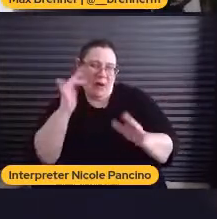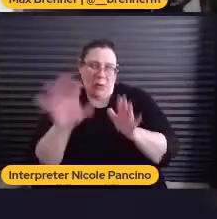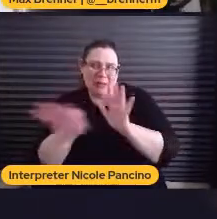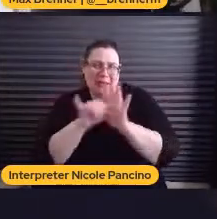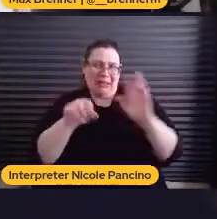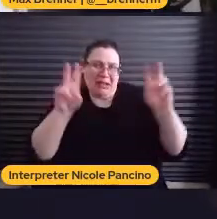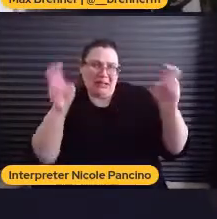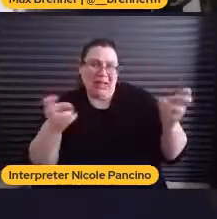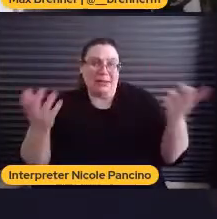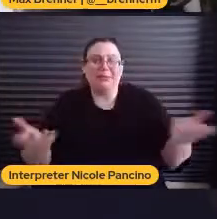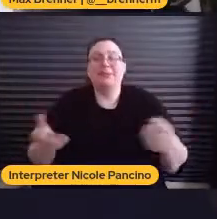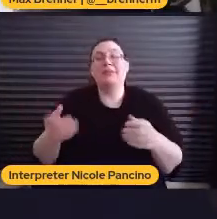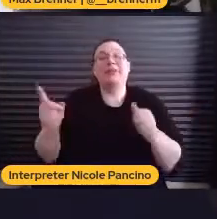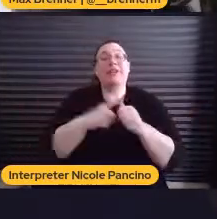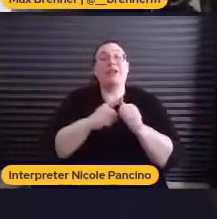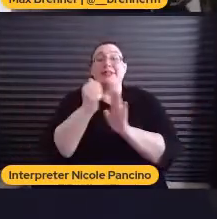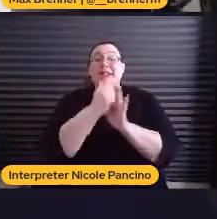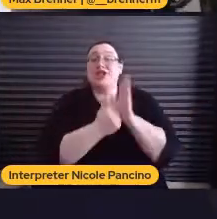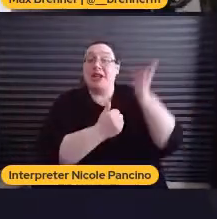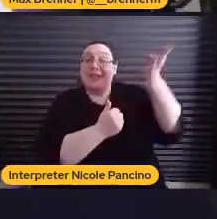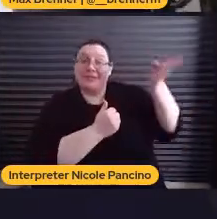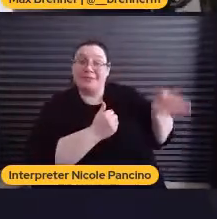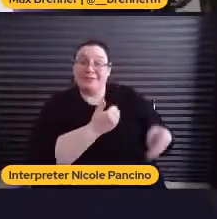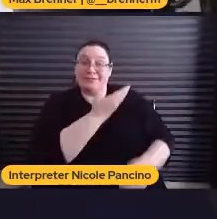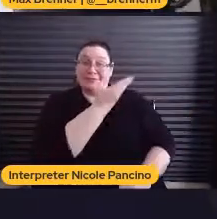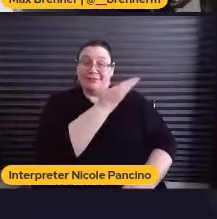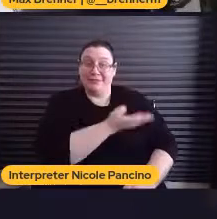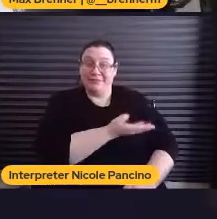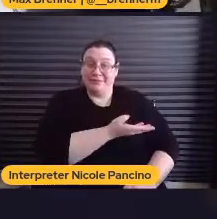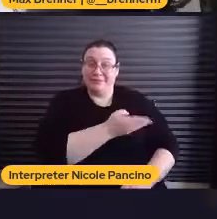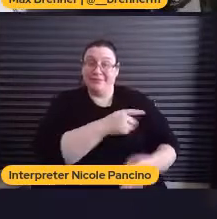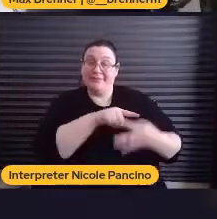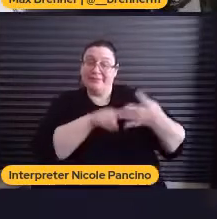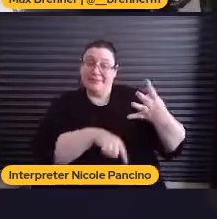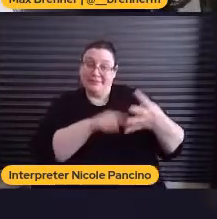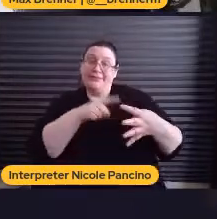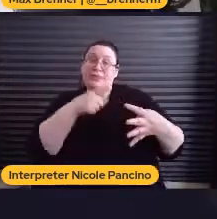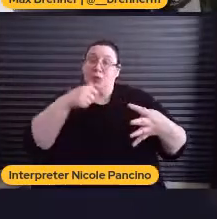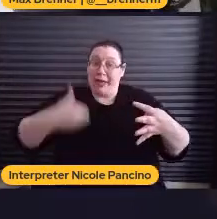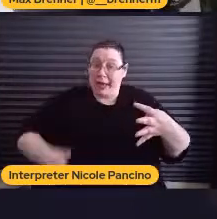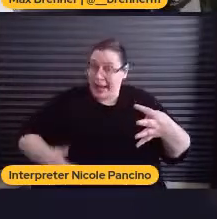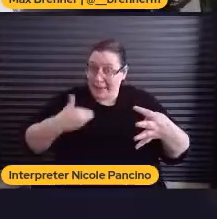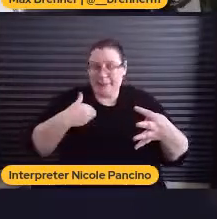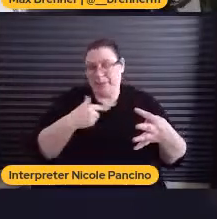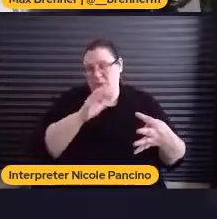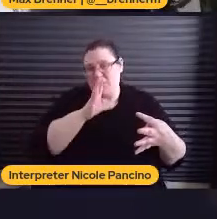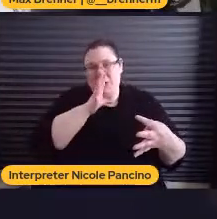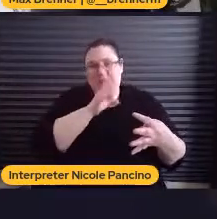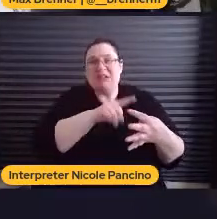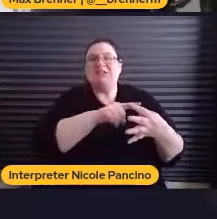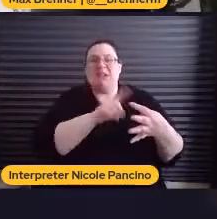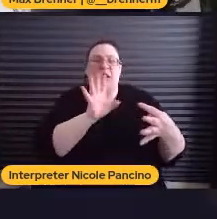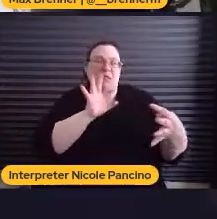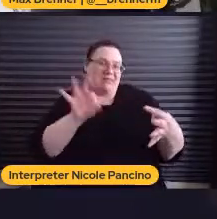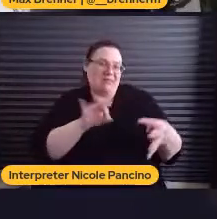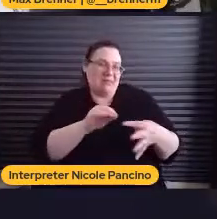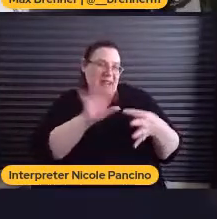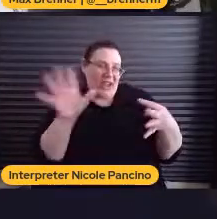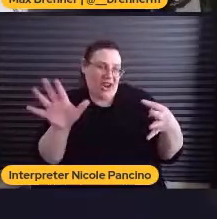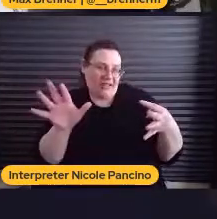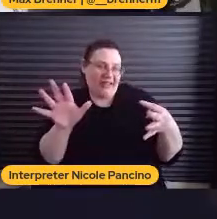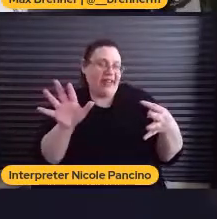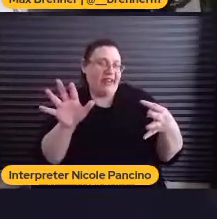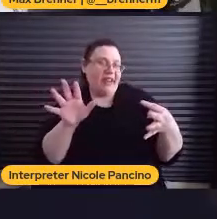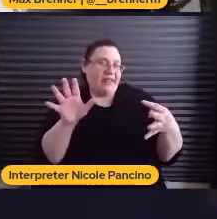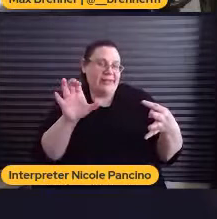At first, let's have a look at the agenda. So I will give a short introduction about myself. So who's talking, then we'll clarify what